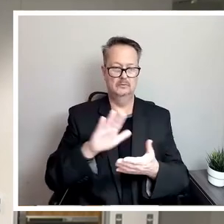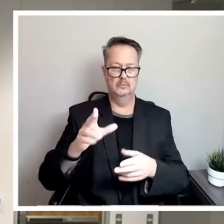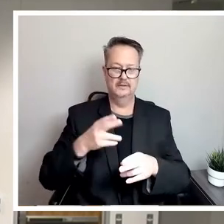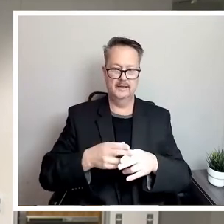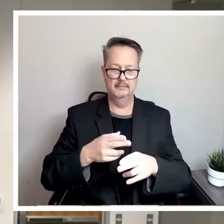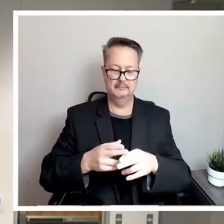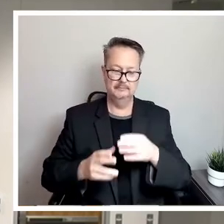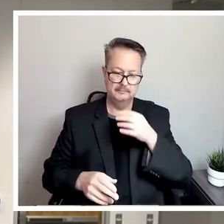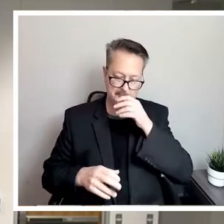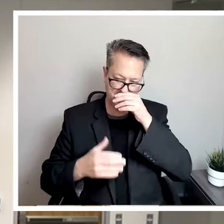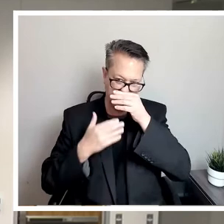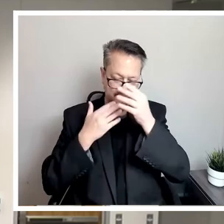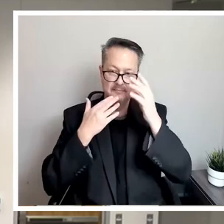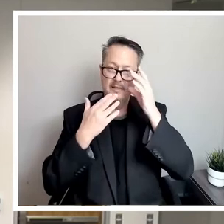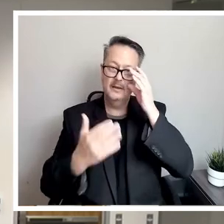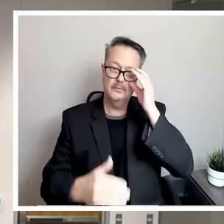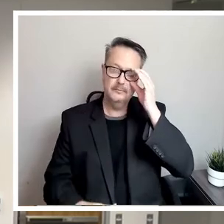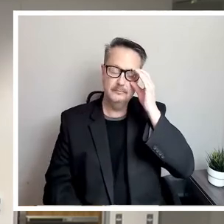Thank you.